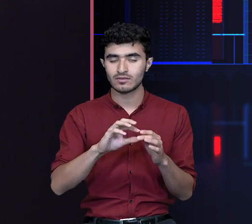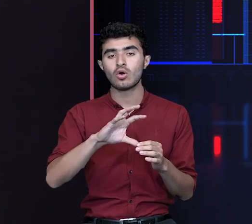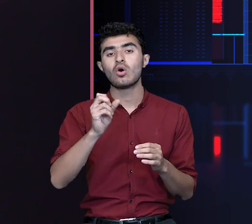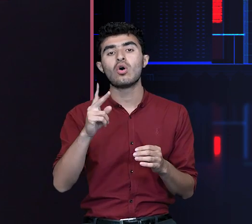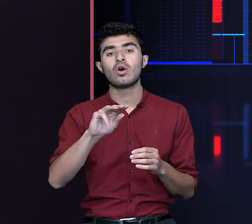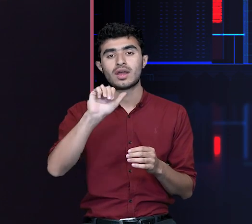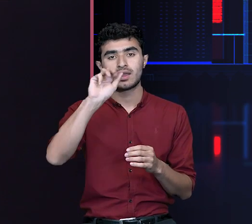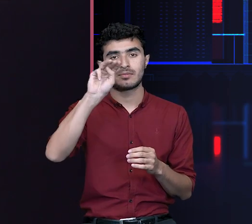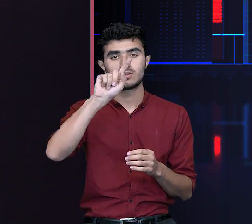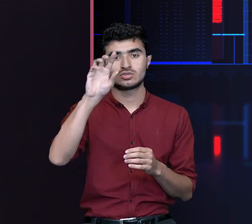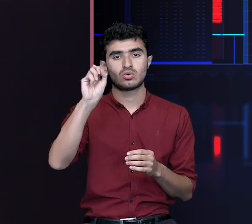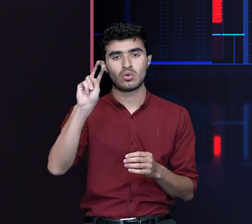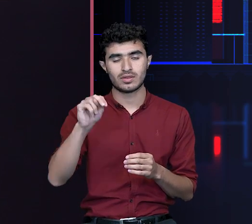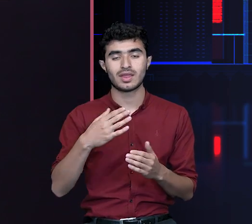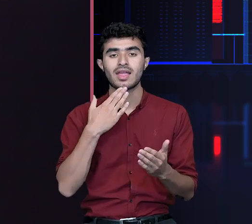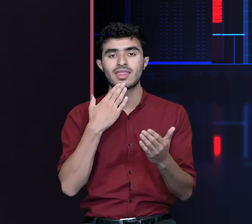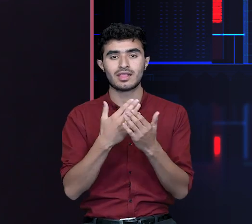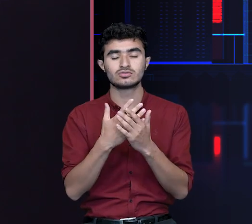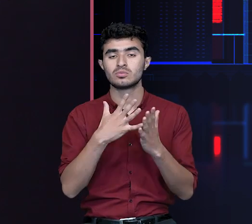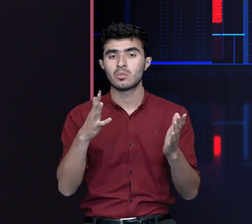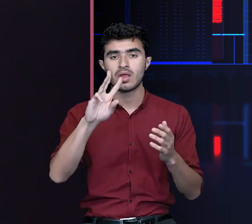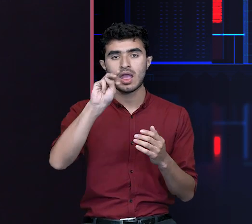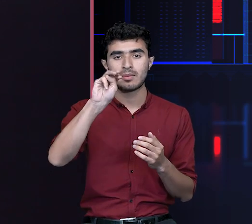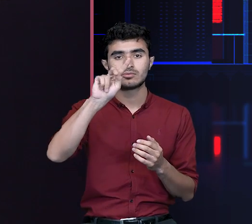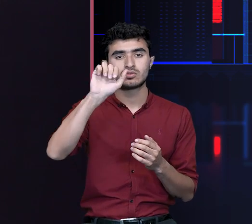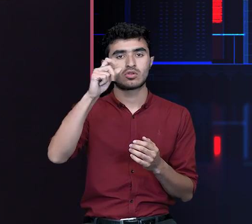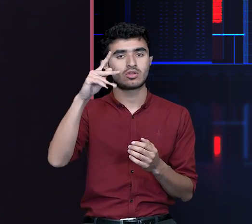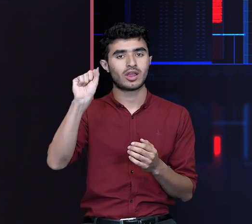at Amazon. And a big thank you to